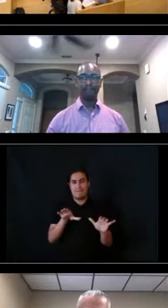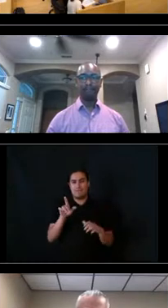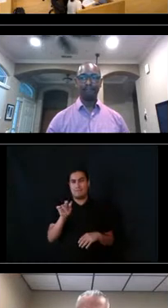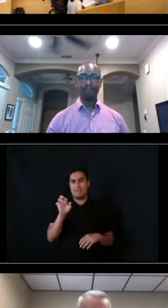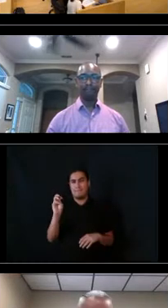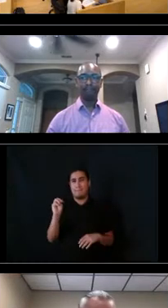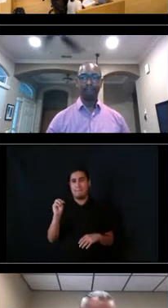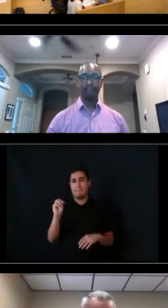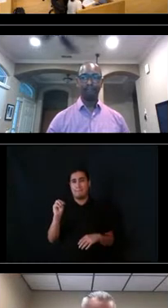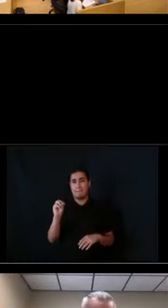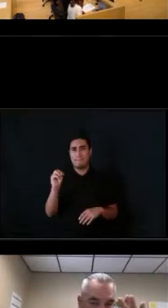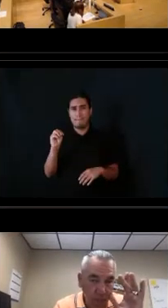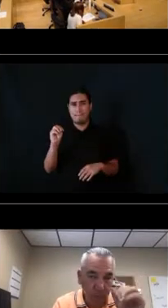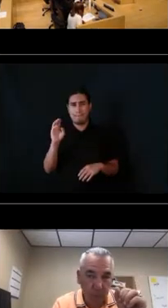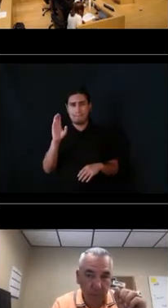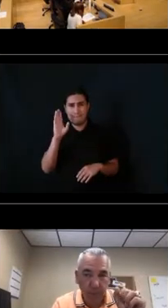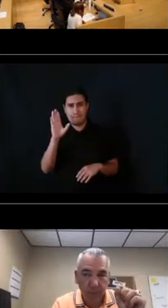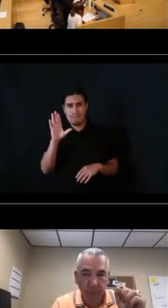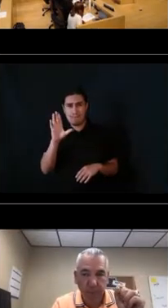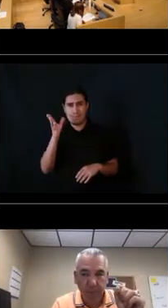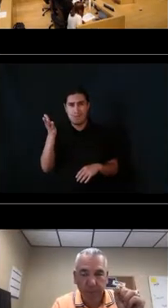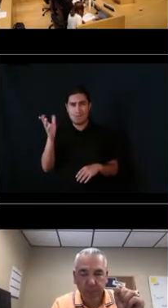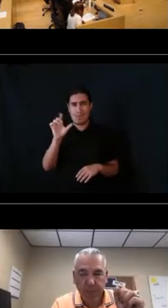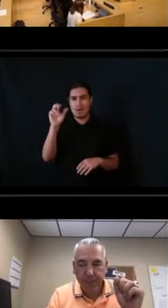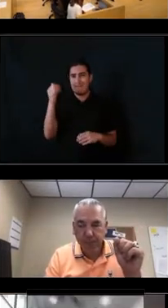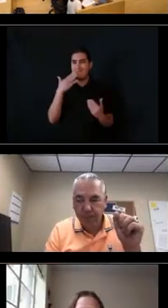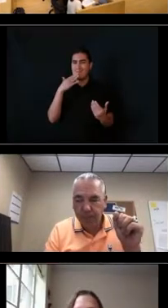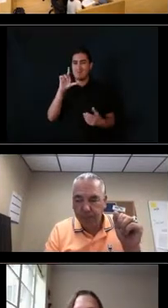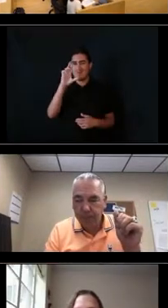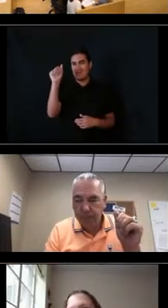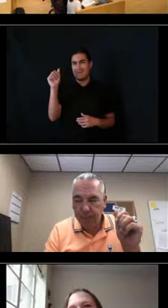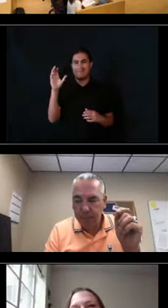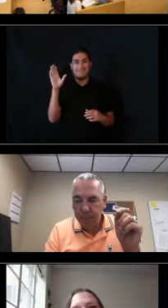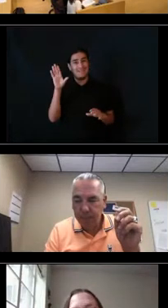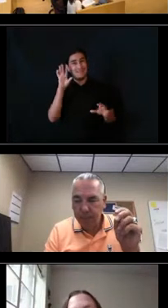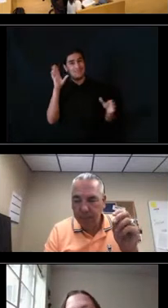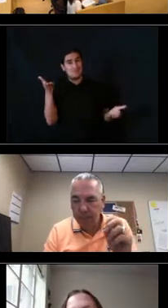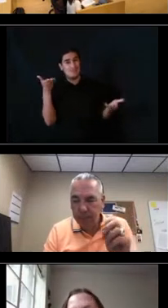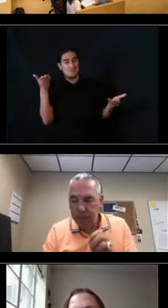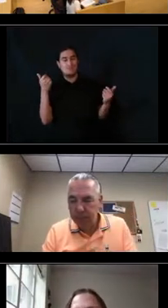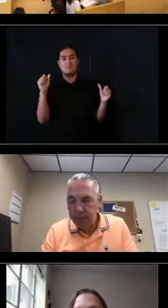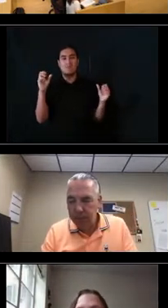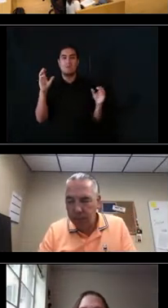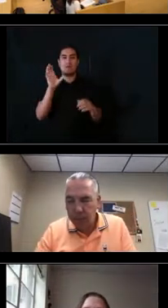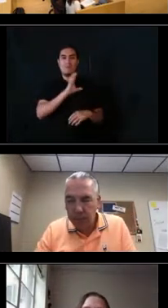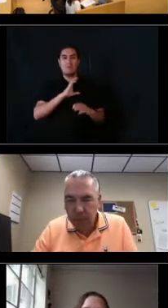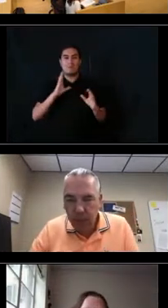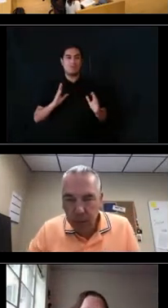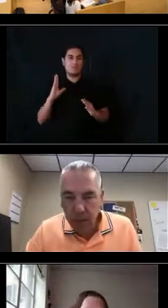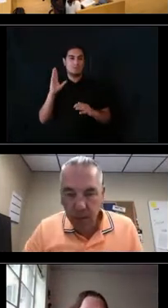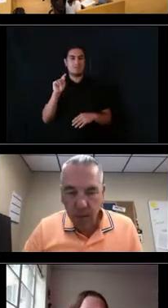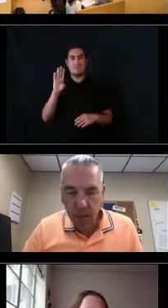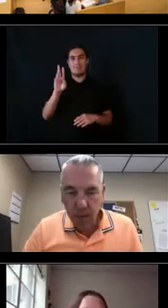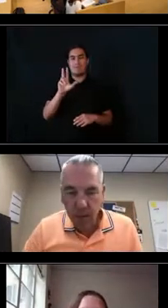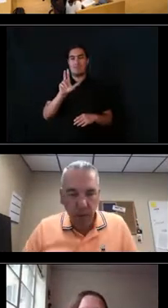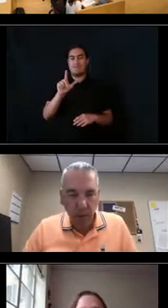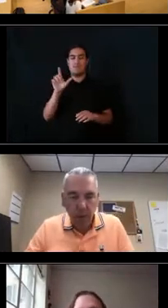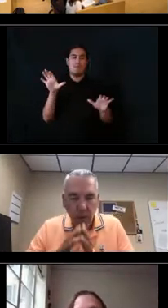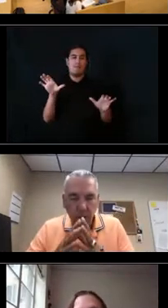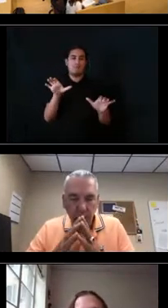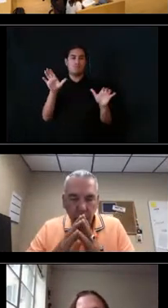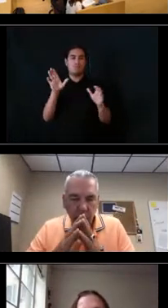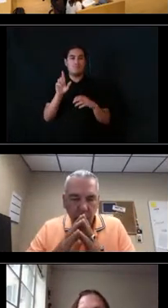roll a penny backer are you able to patch it there you are thank you laura here i am okay so commissioners tab 24 is an action